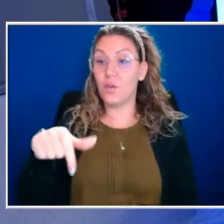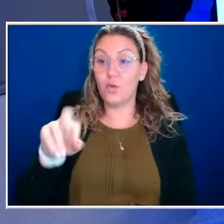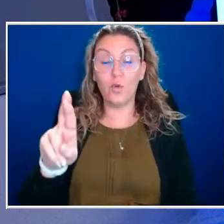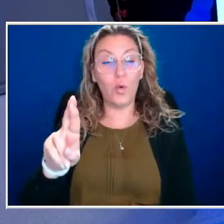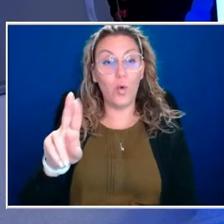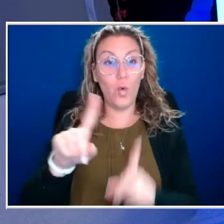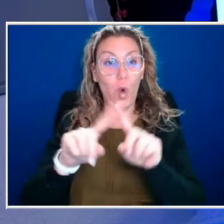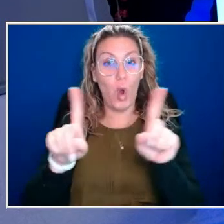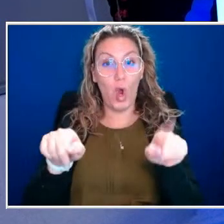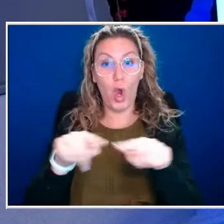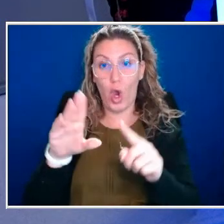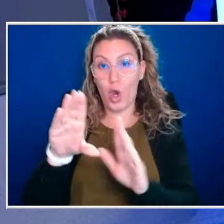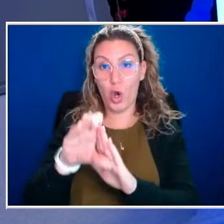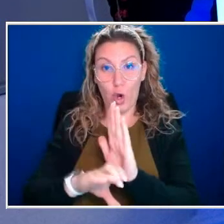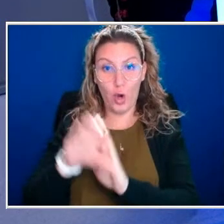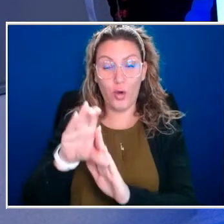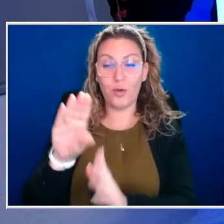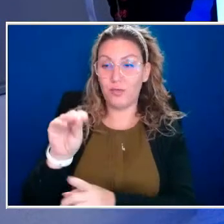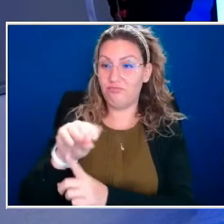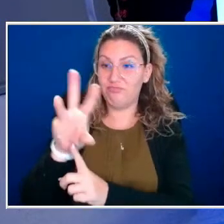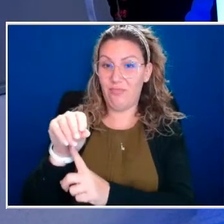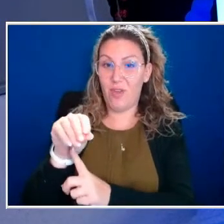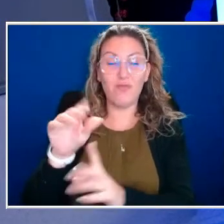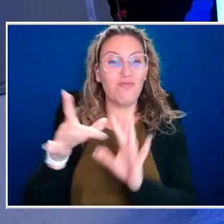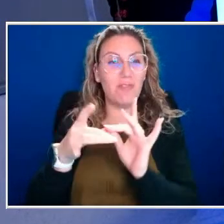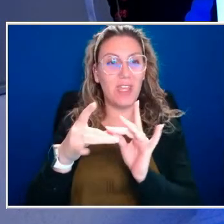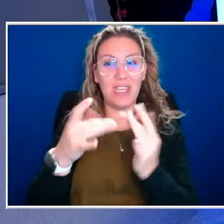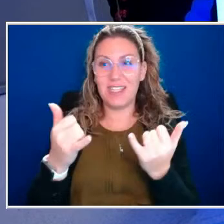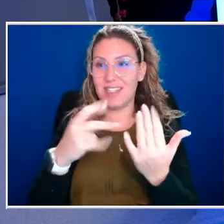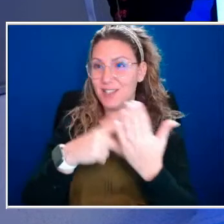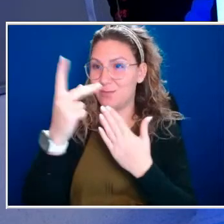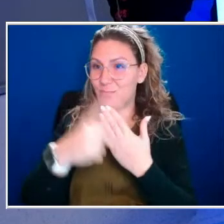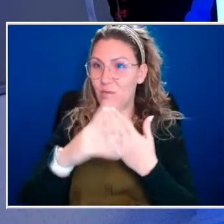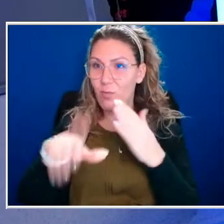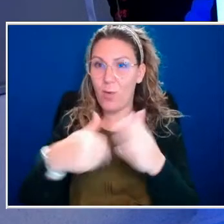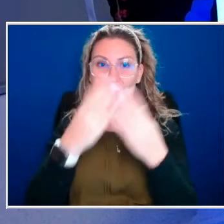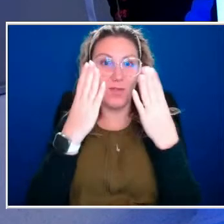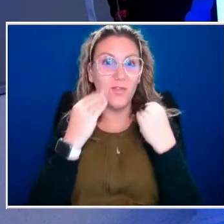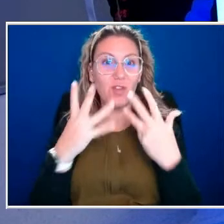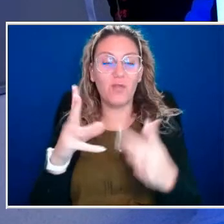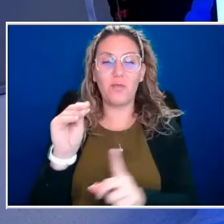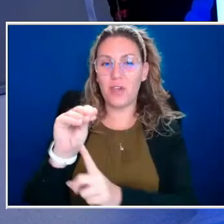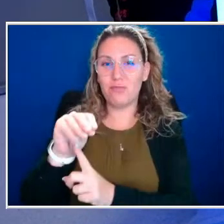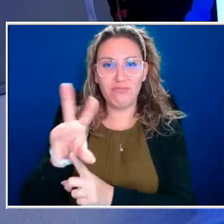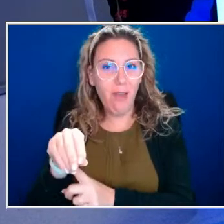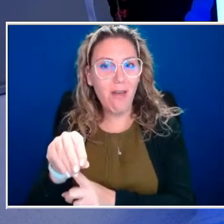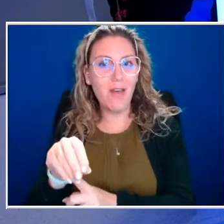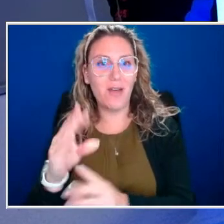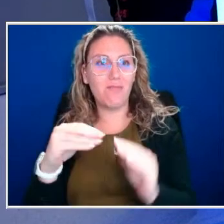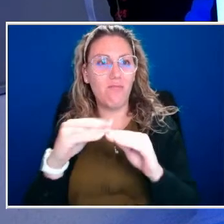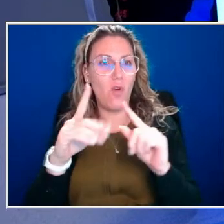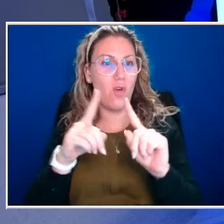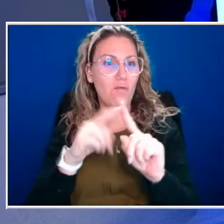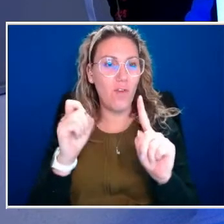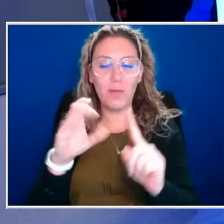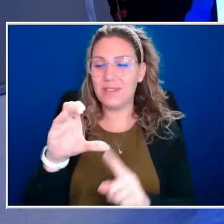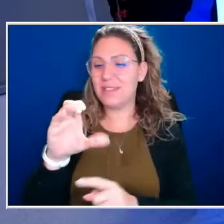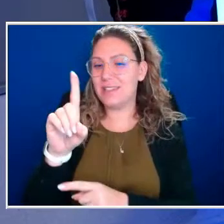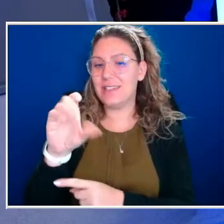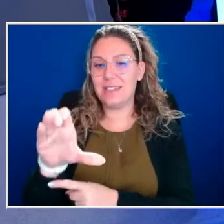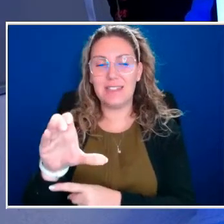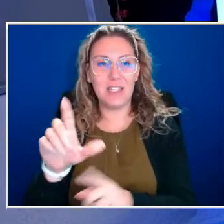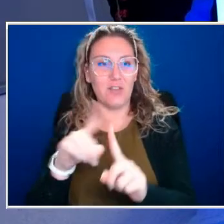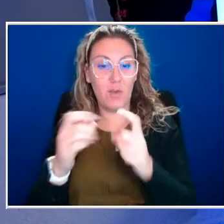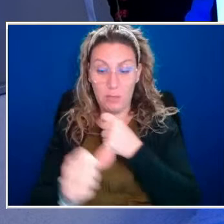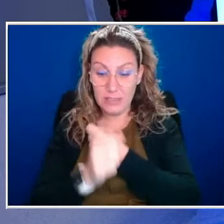today's program, and all the information that we're talking about, you can scan it to find more from the CDC on the dangers and the risks of